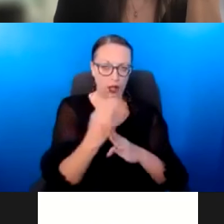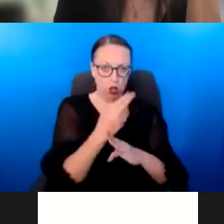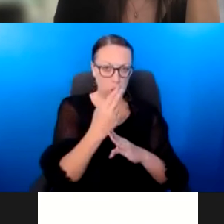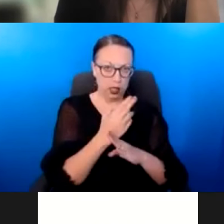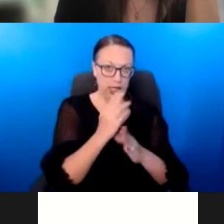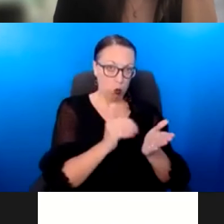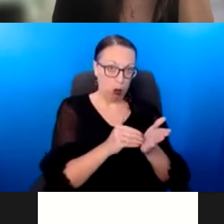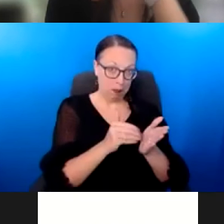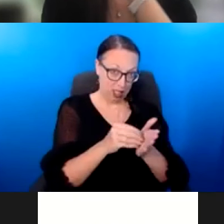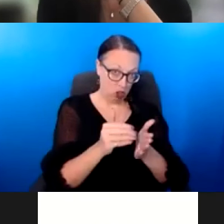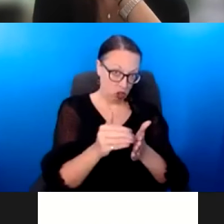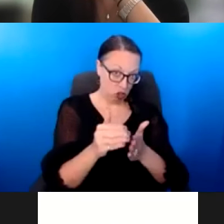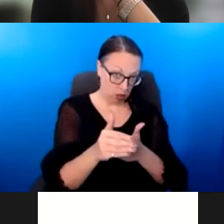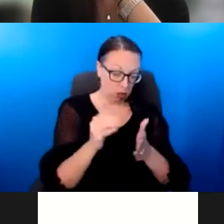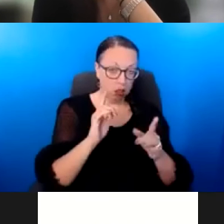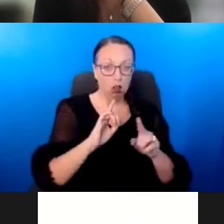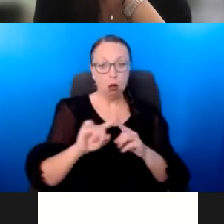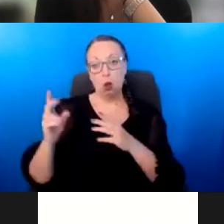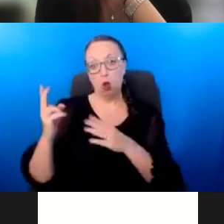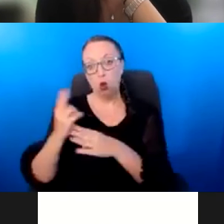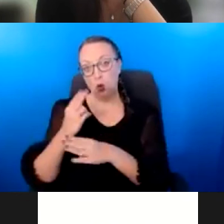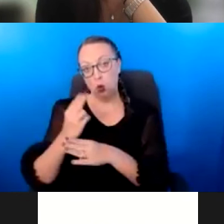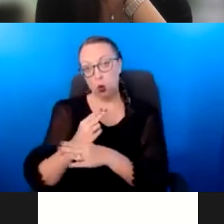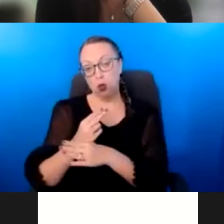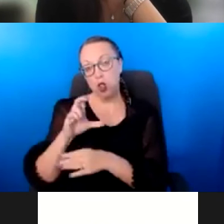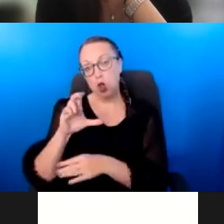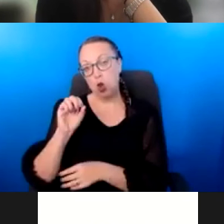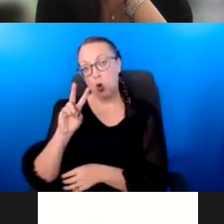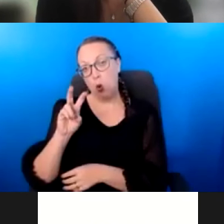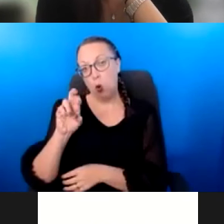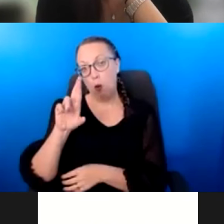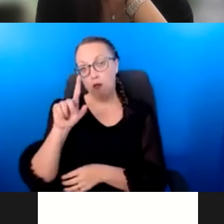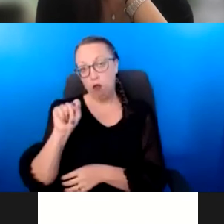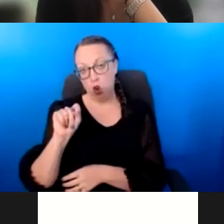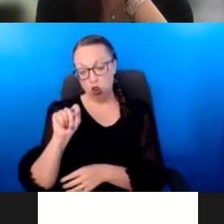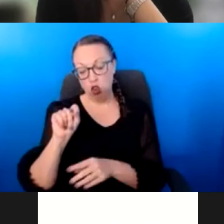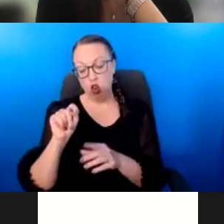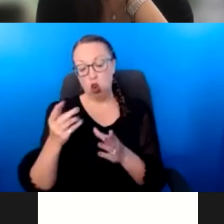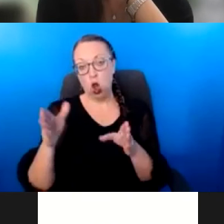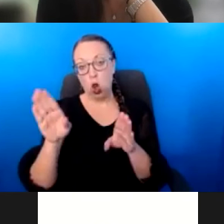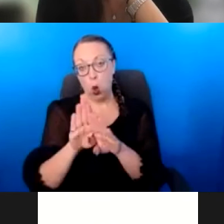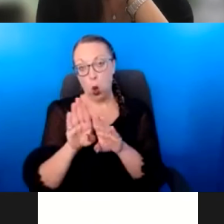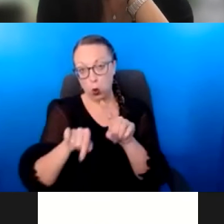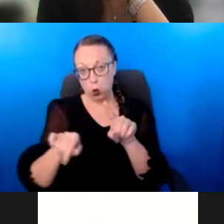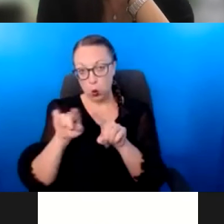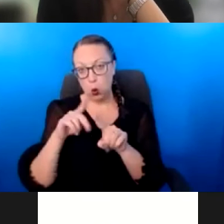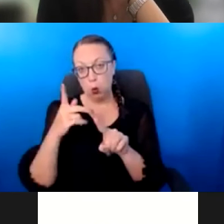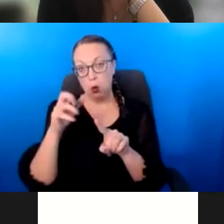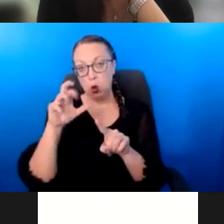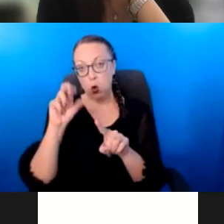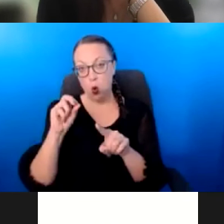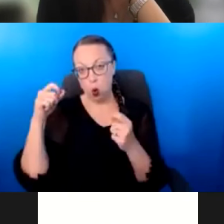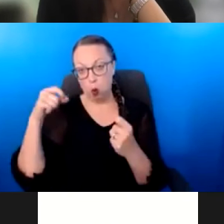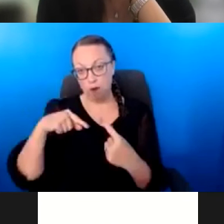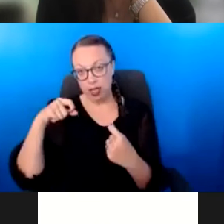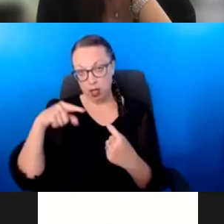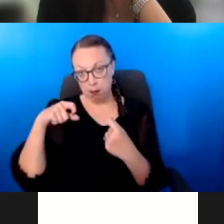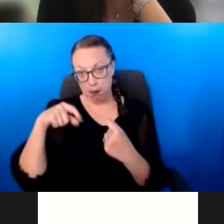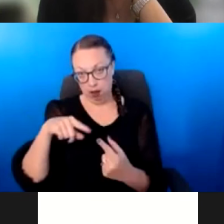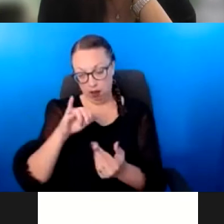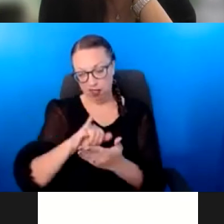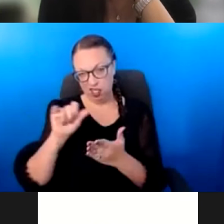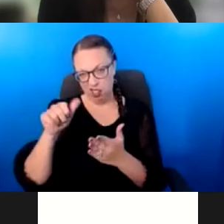repetition, but on using covert closed loop neurofeedback, which is another